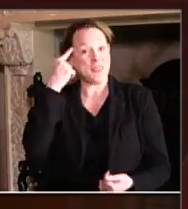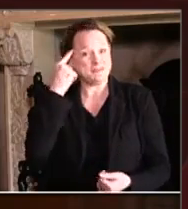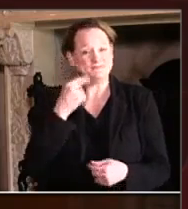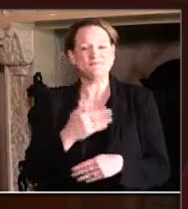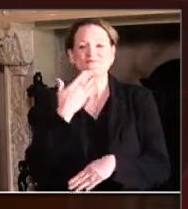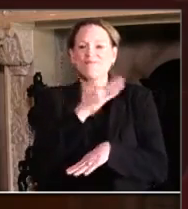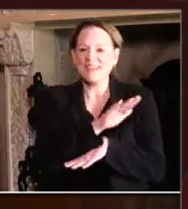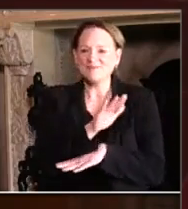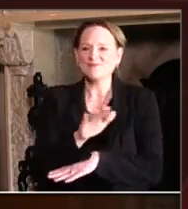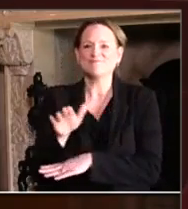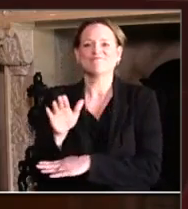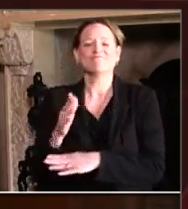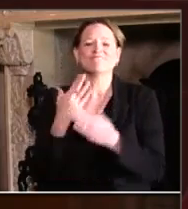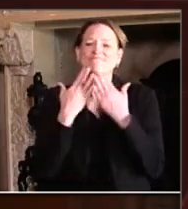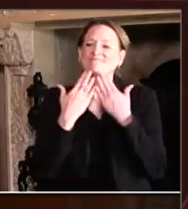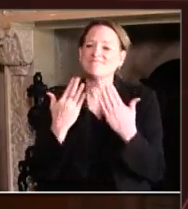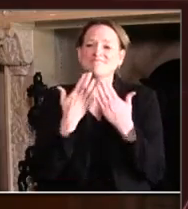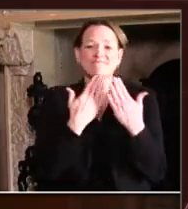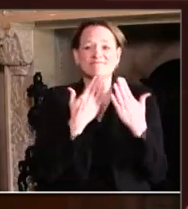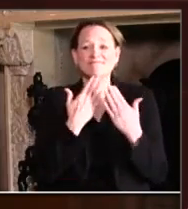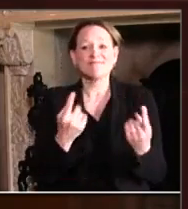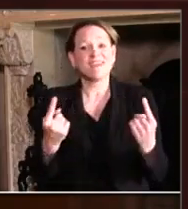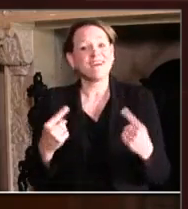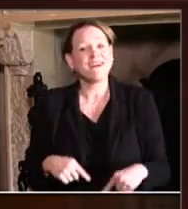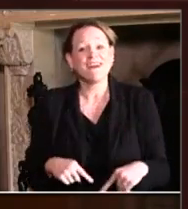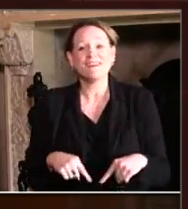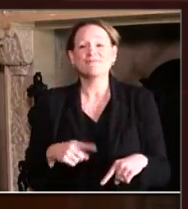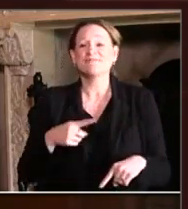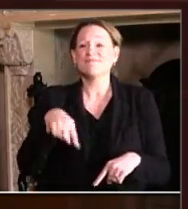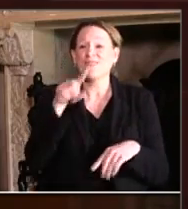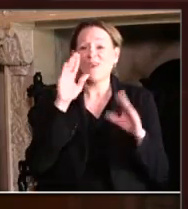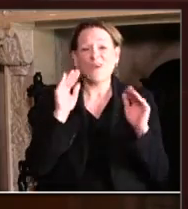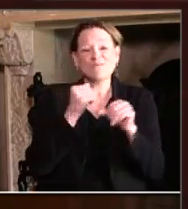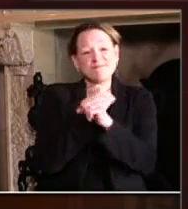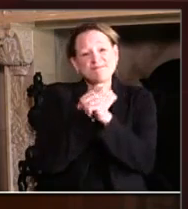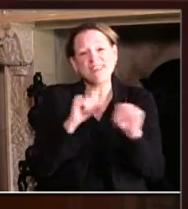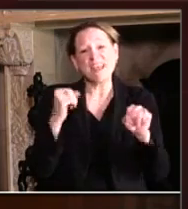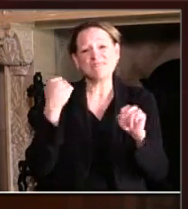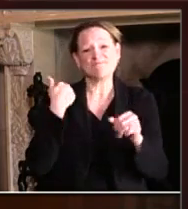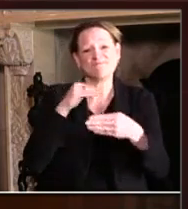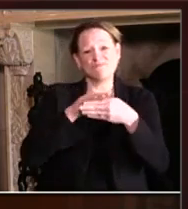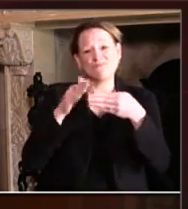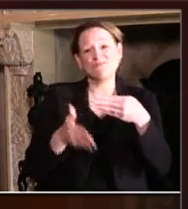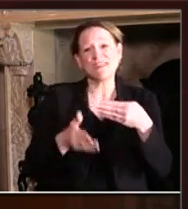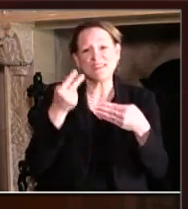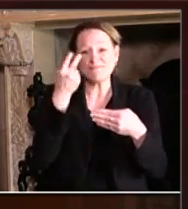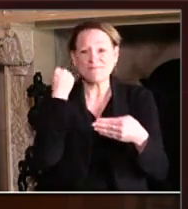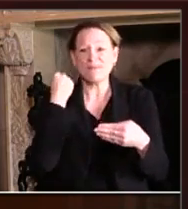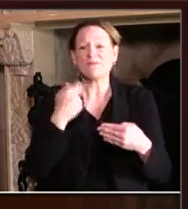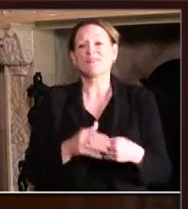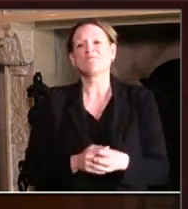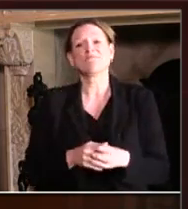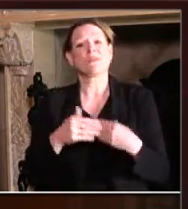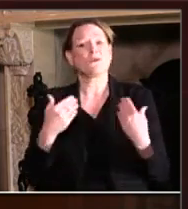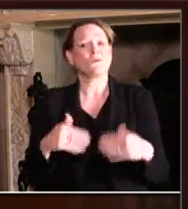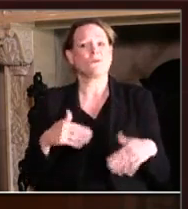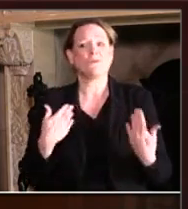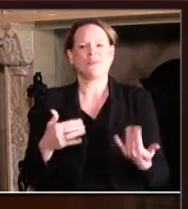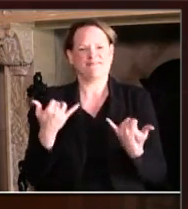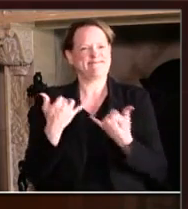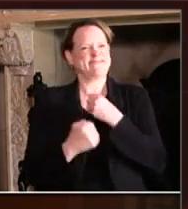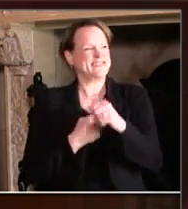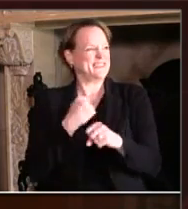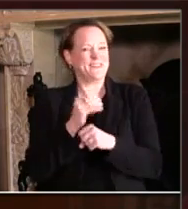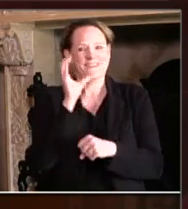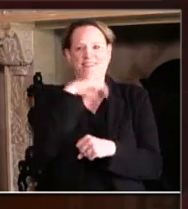today. I hope you had a safe Memorial Day. As with so many things, this year was certainly different, but I know that many